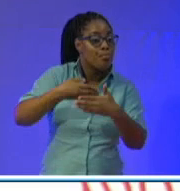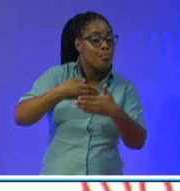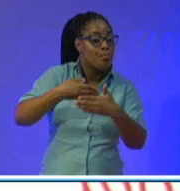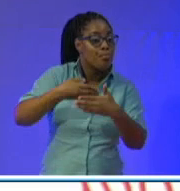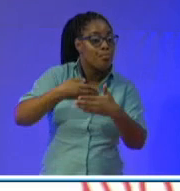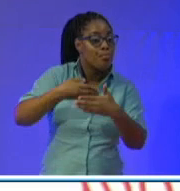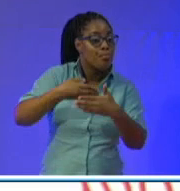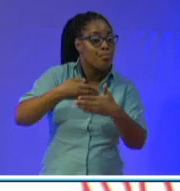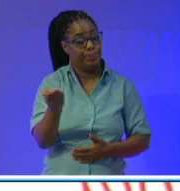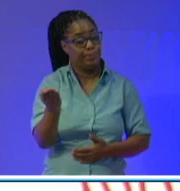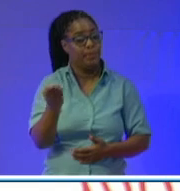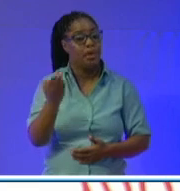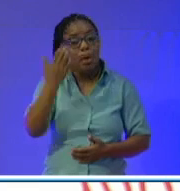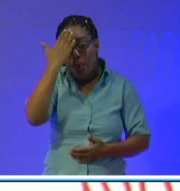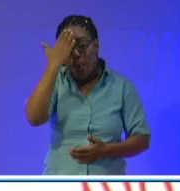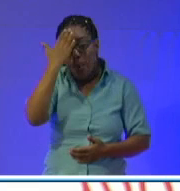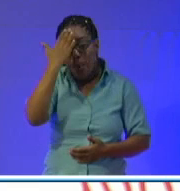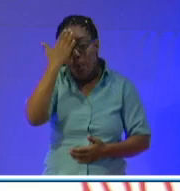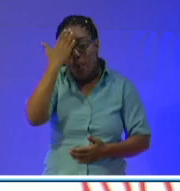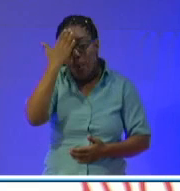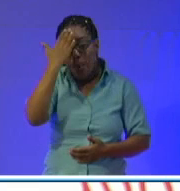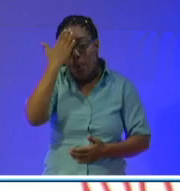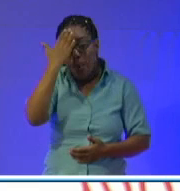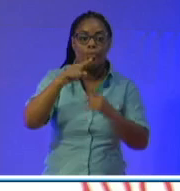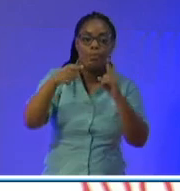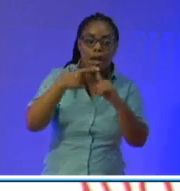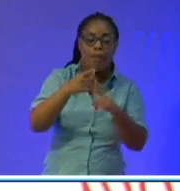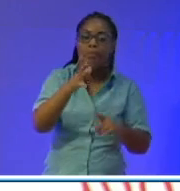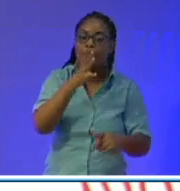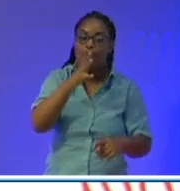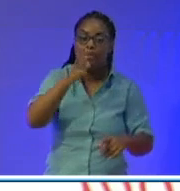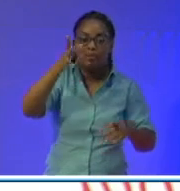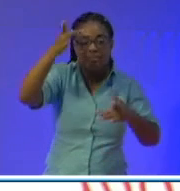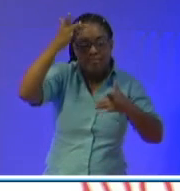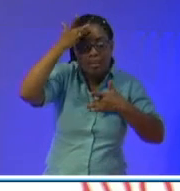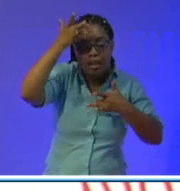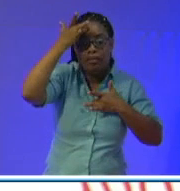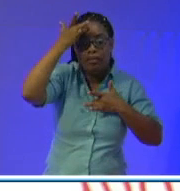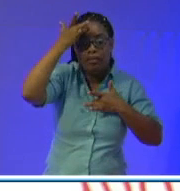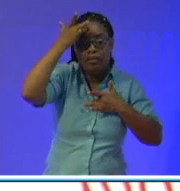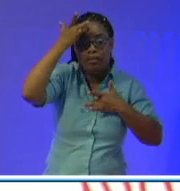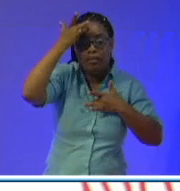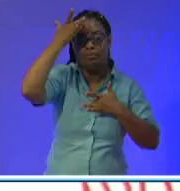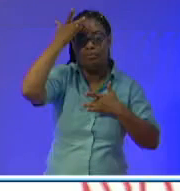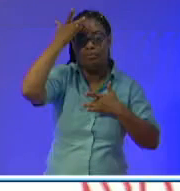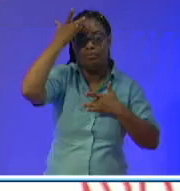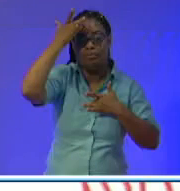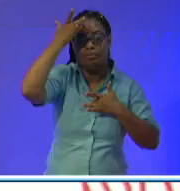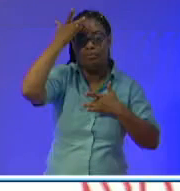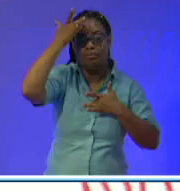part of our protocol, you may need to deliver this baby in order to save